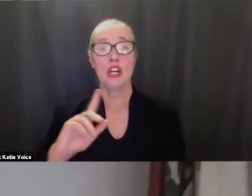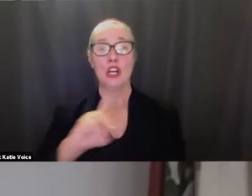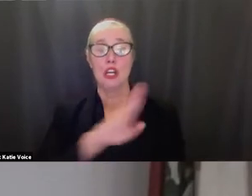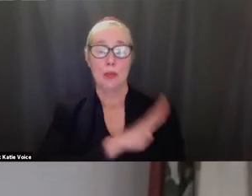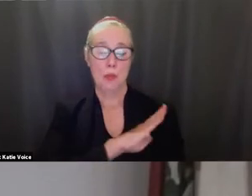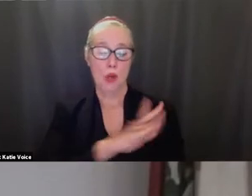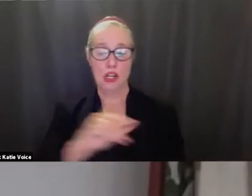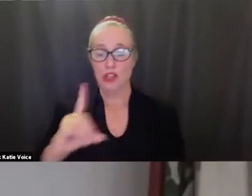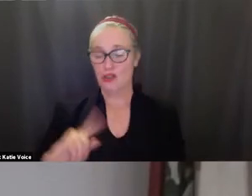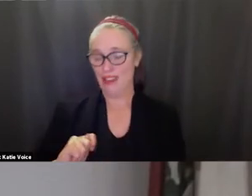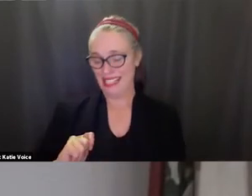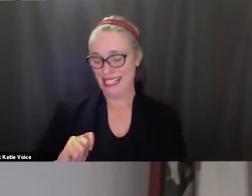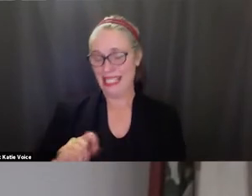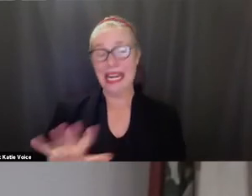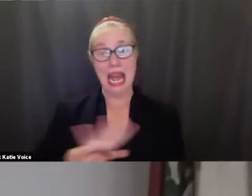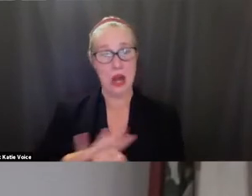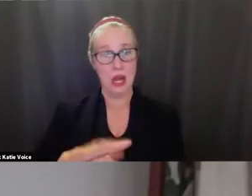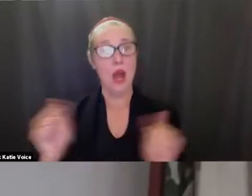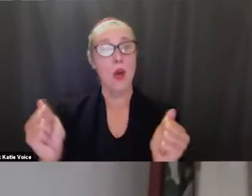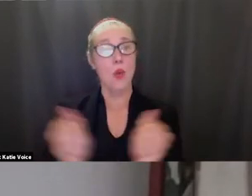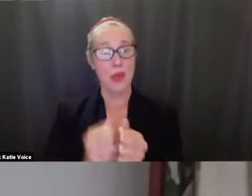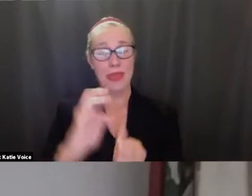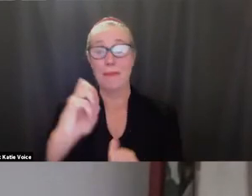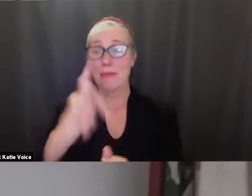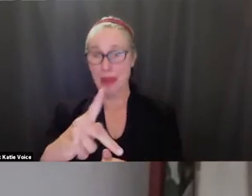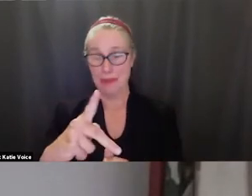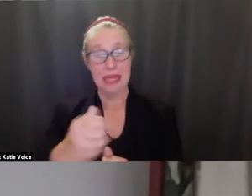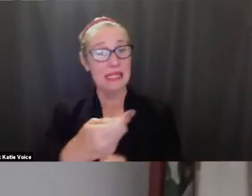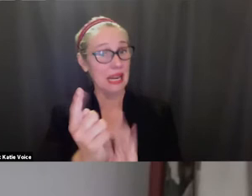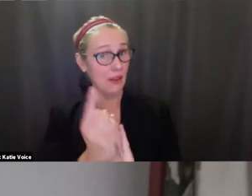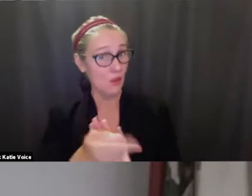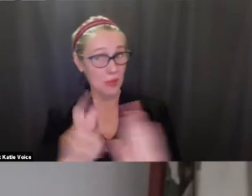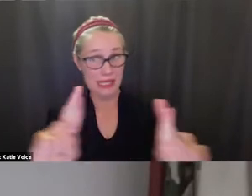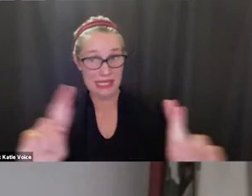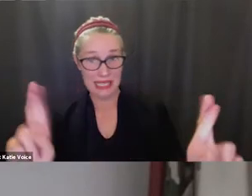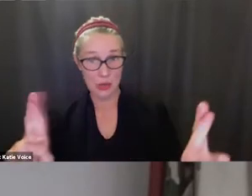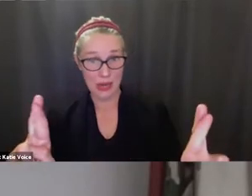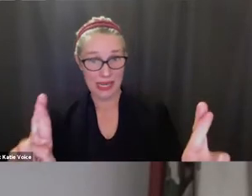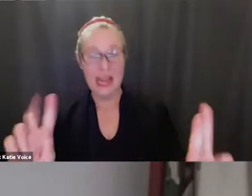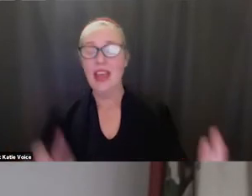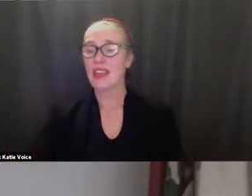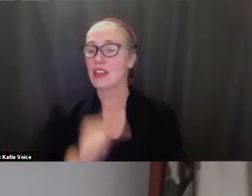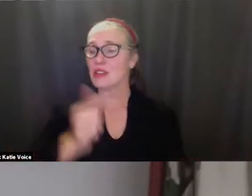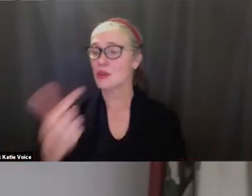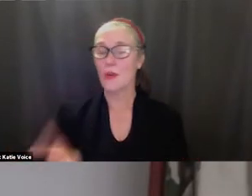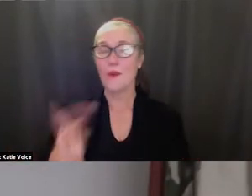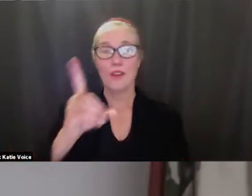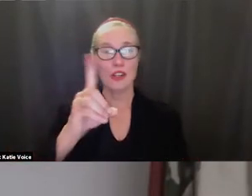so take a few seconds to get ready and then i'll turn it over to dr maldonado